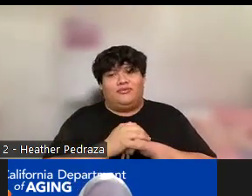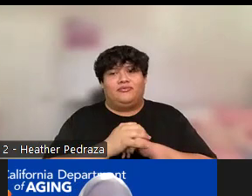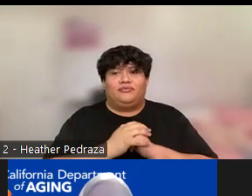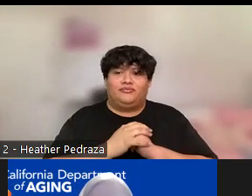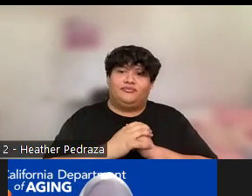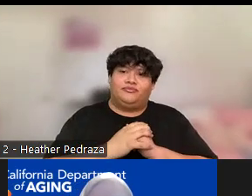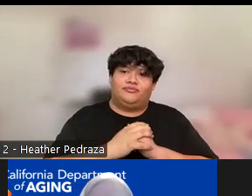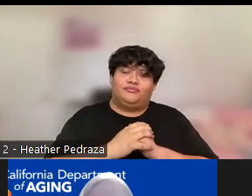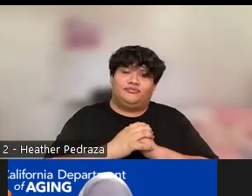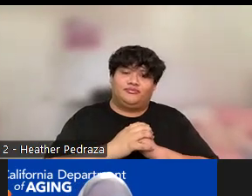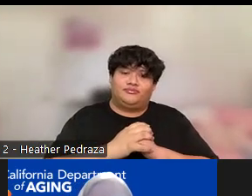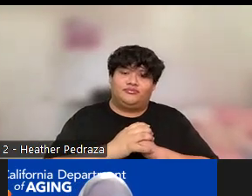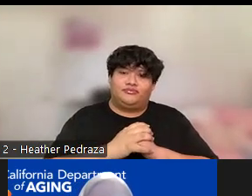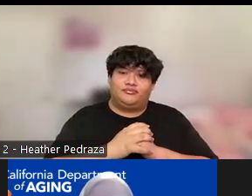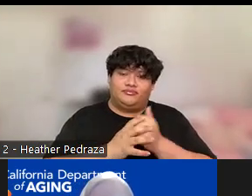Of course, thank you.